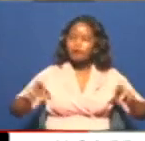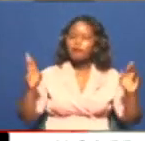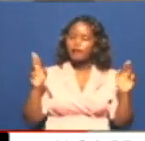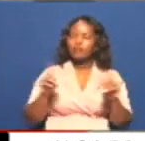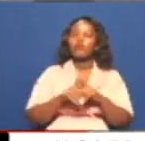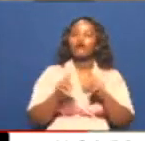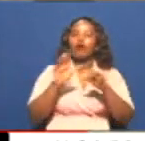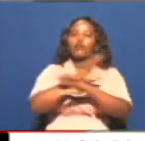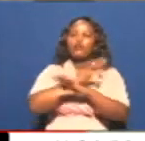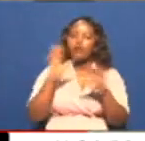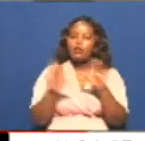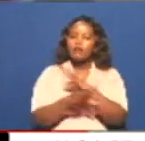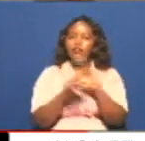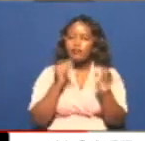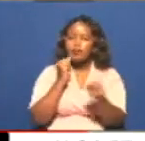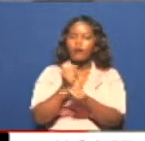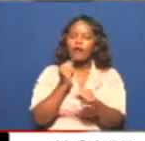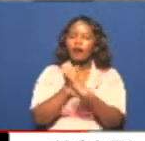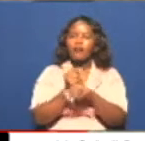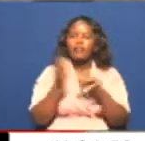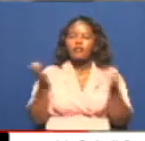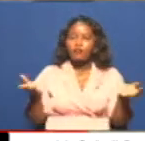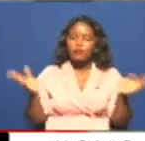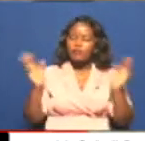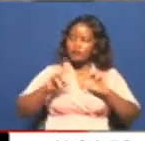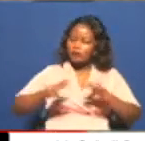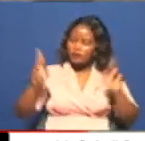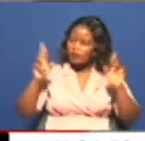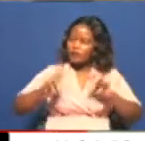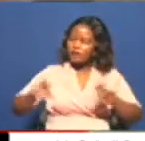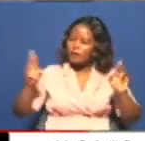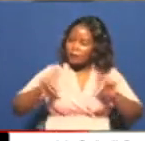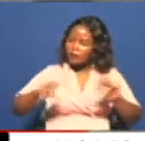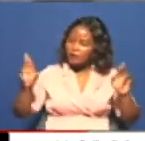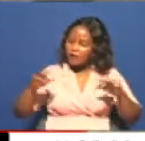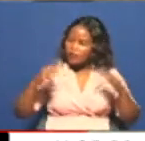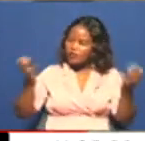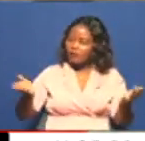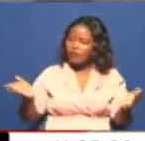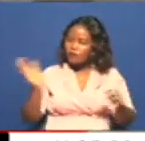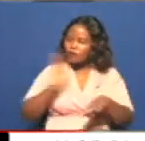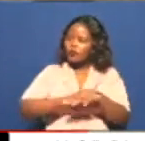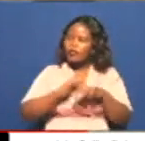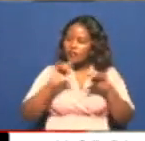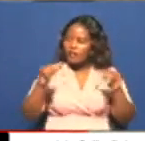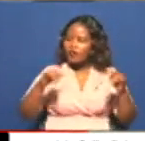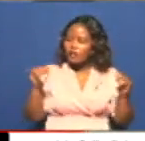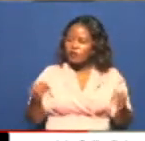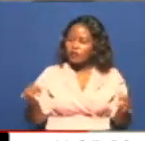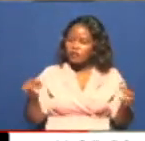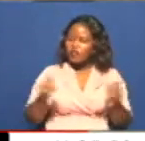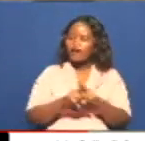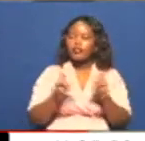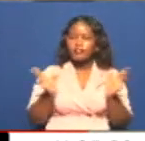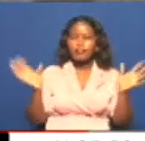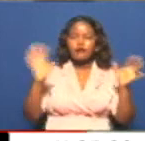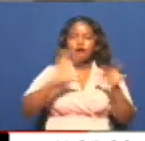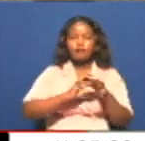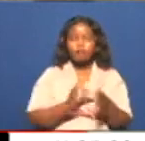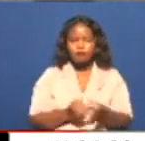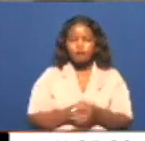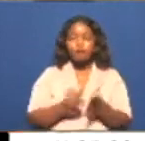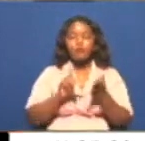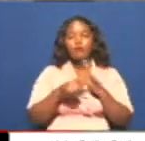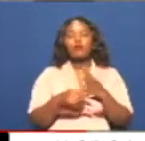they were doing was in preparing how they will receive that news and how they will combat it. And then we could be able to